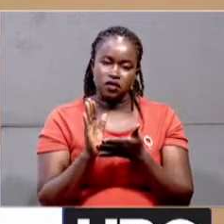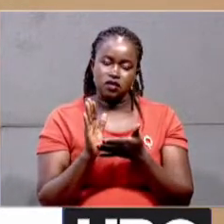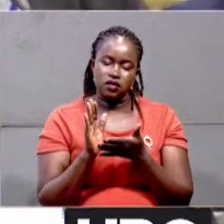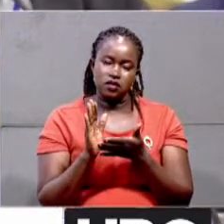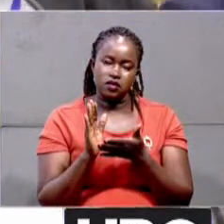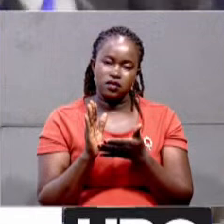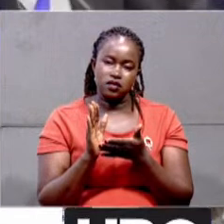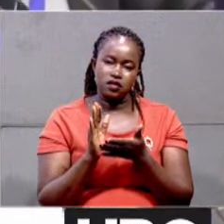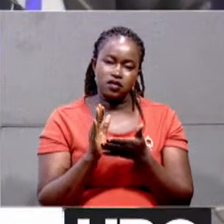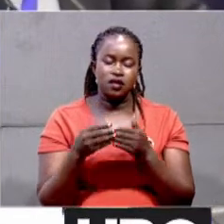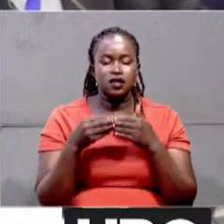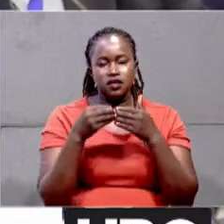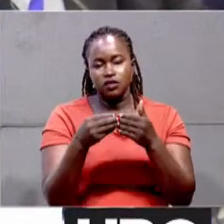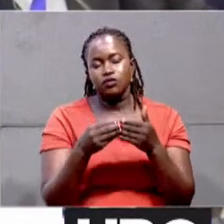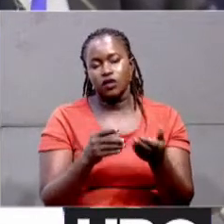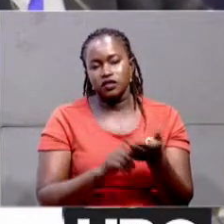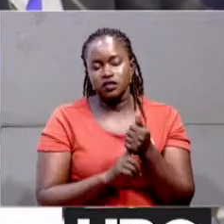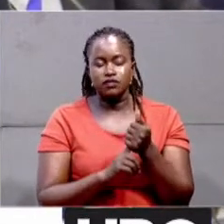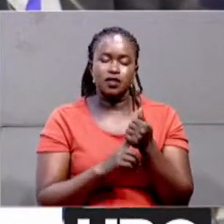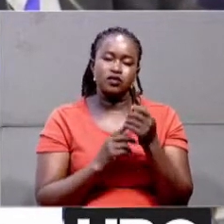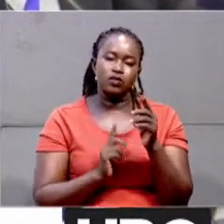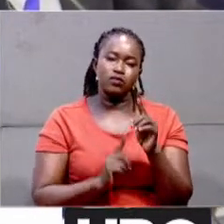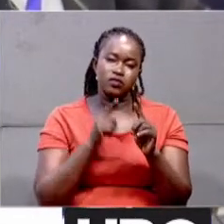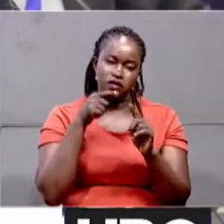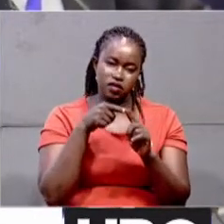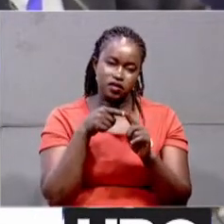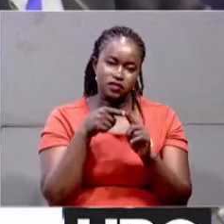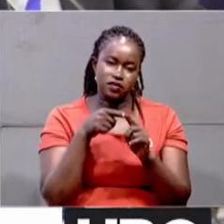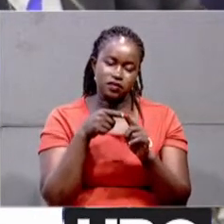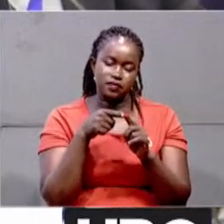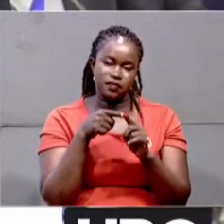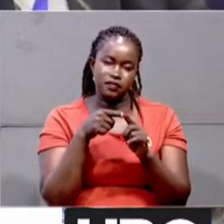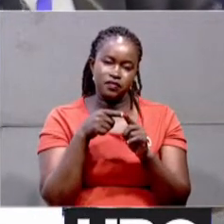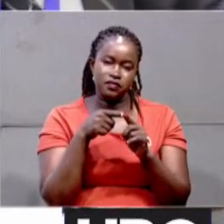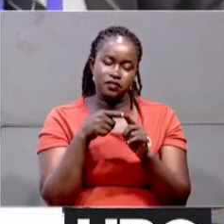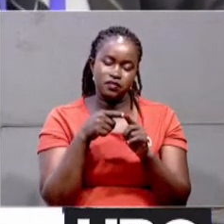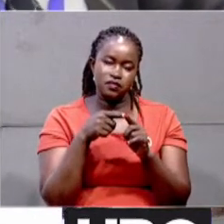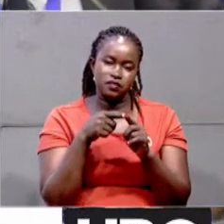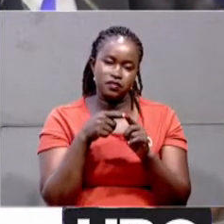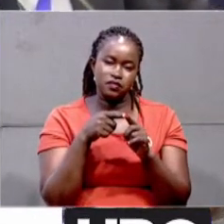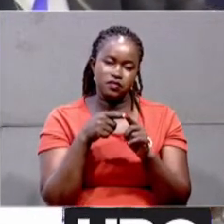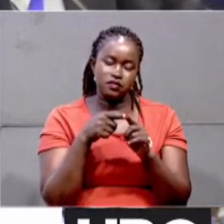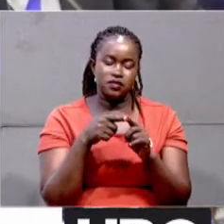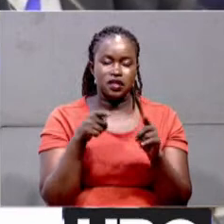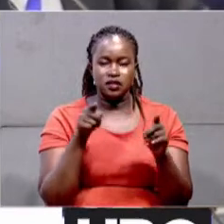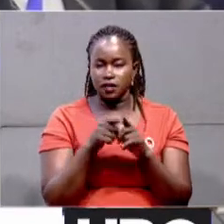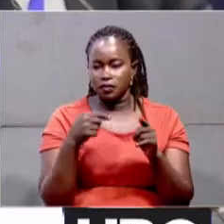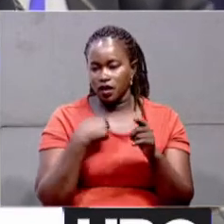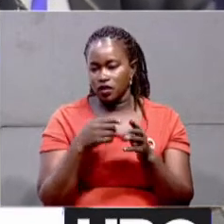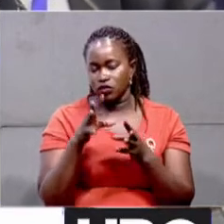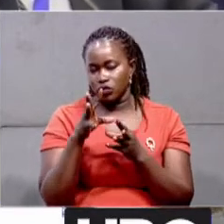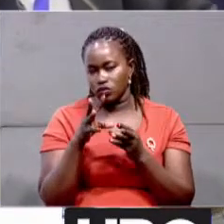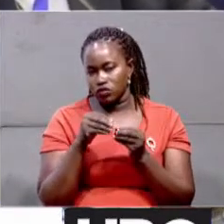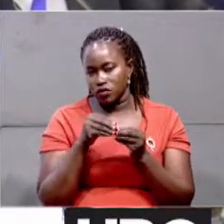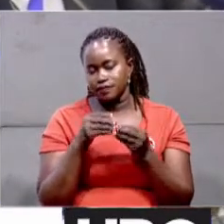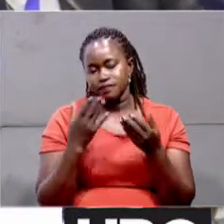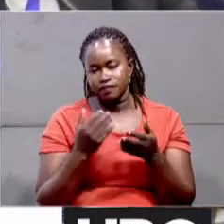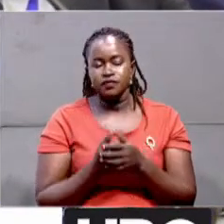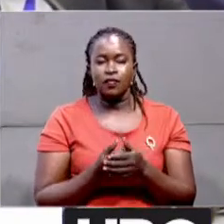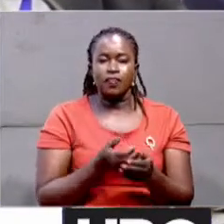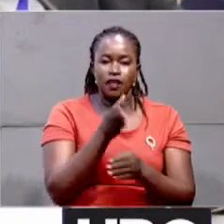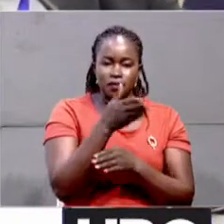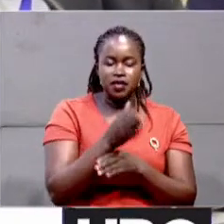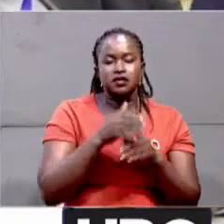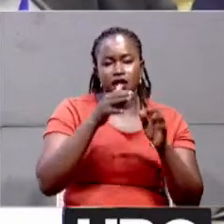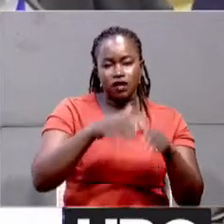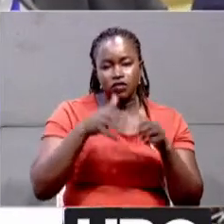the achievement of the objectives of the LVFO. I conclude. The Minister of